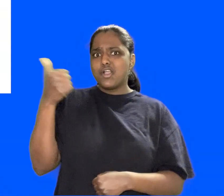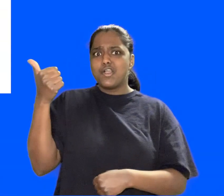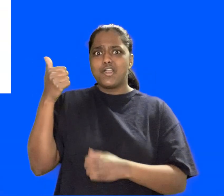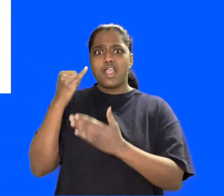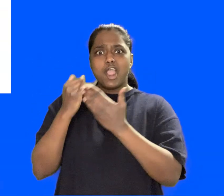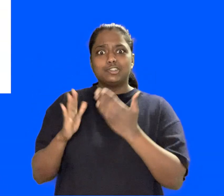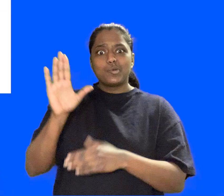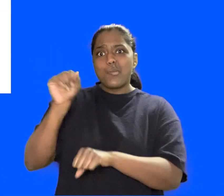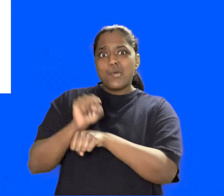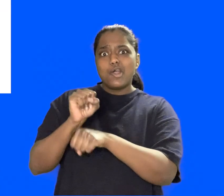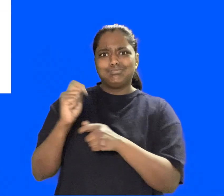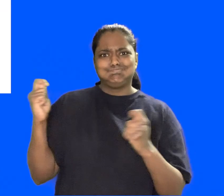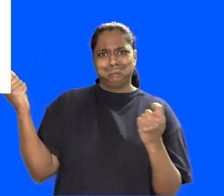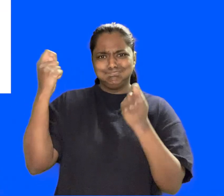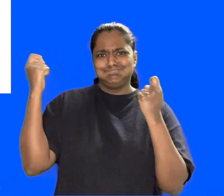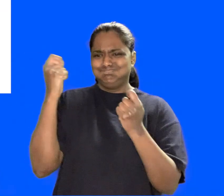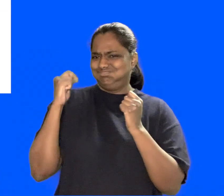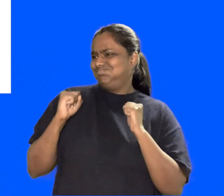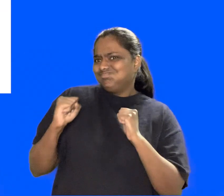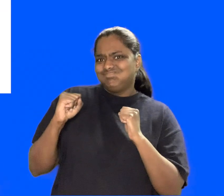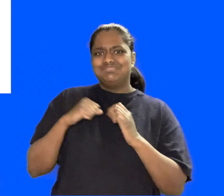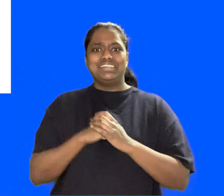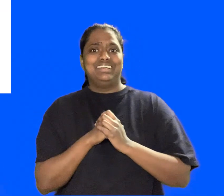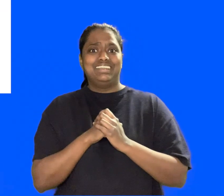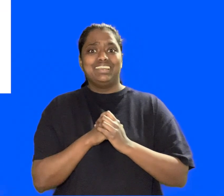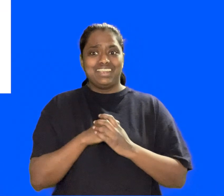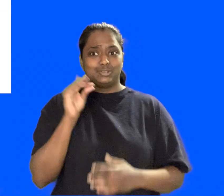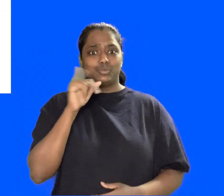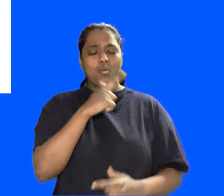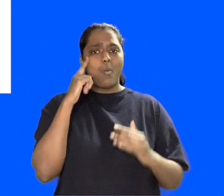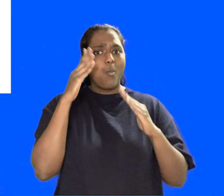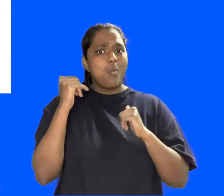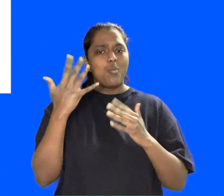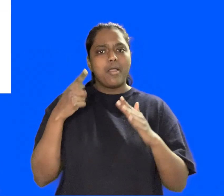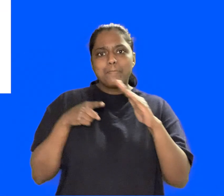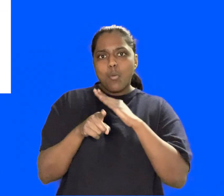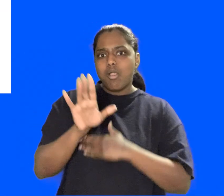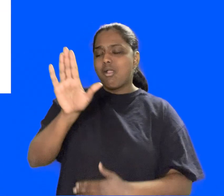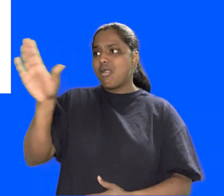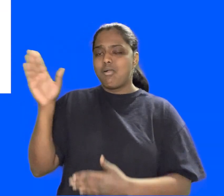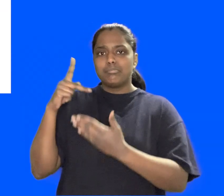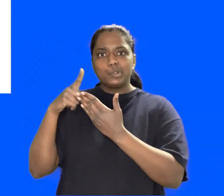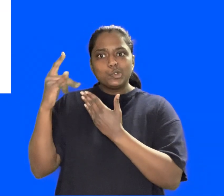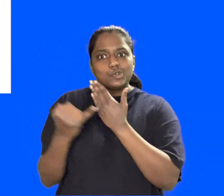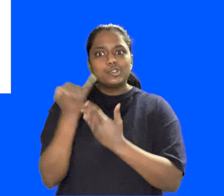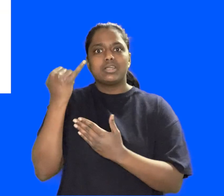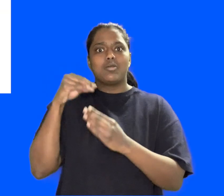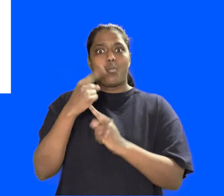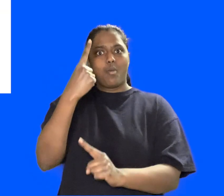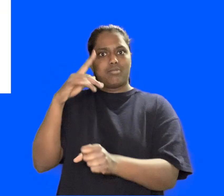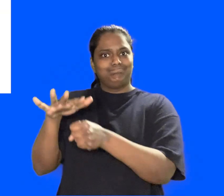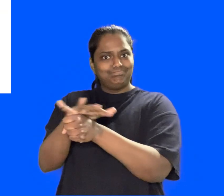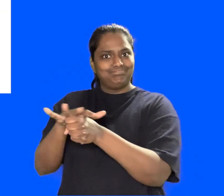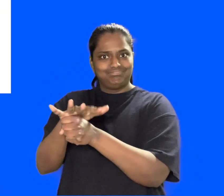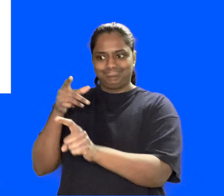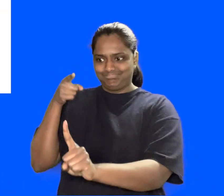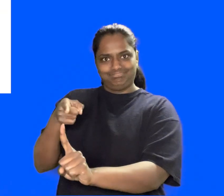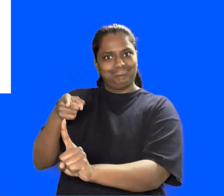seeing other artists' work celebrated, and she hopes to explore others' projects in a centralized place.